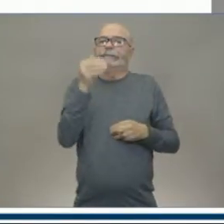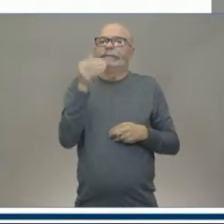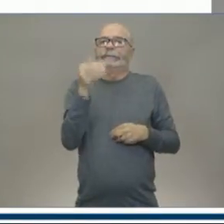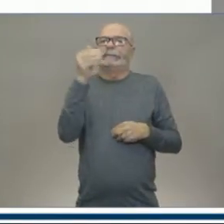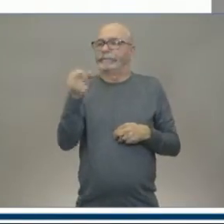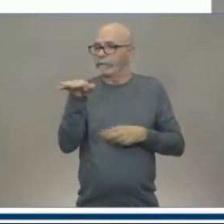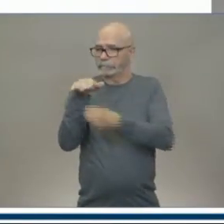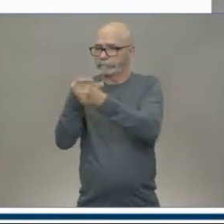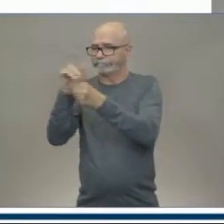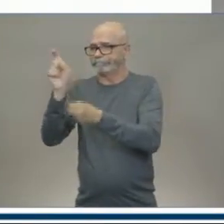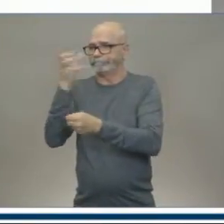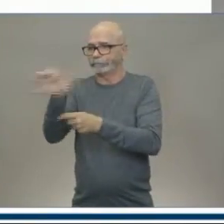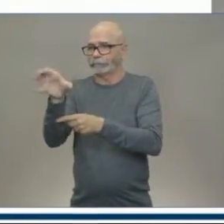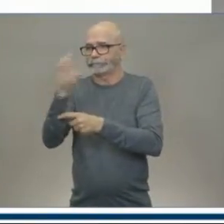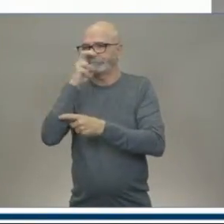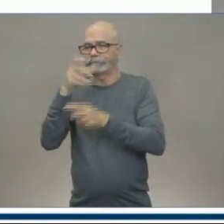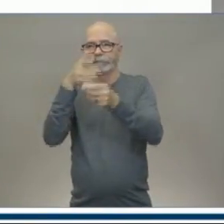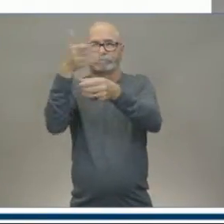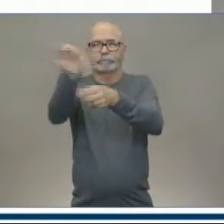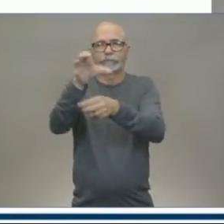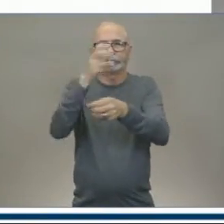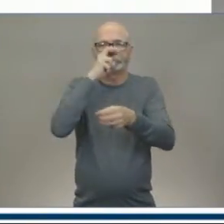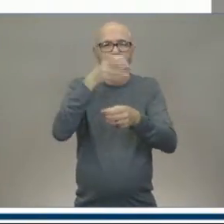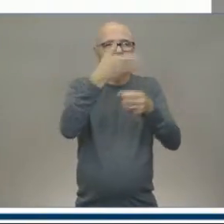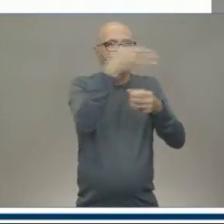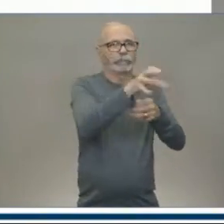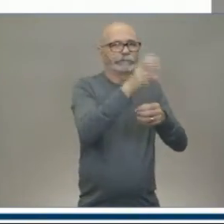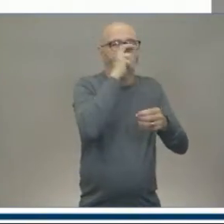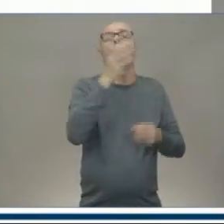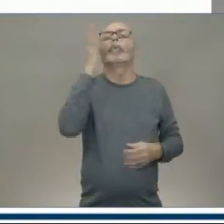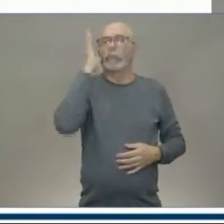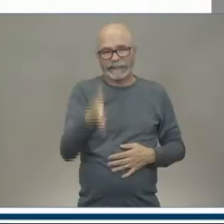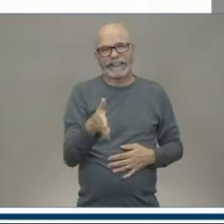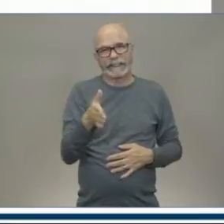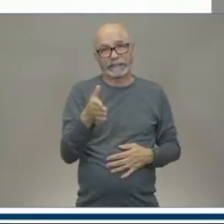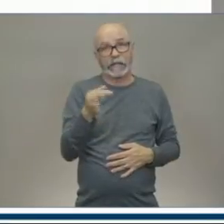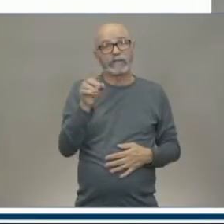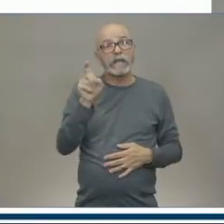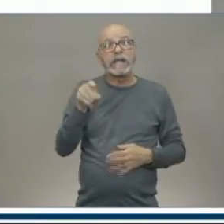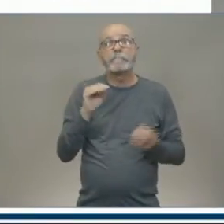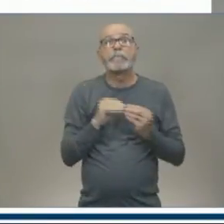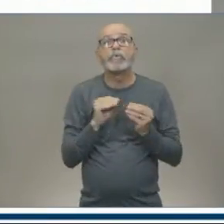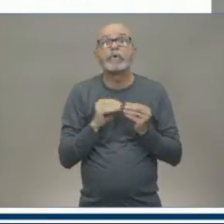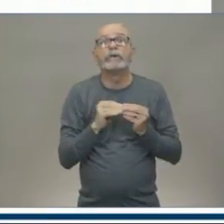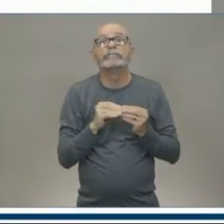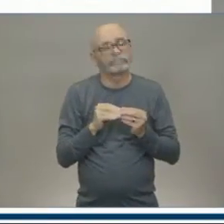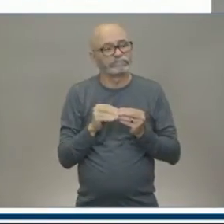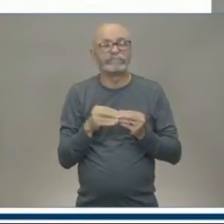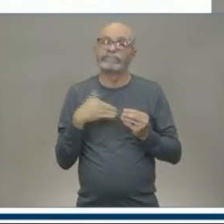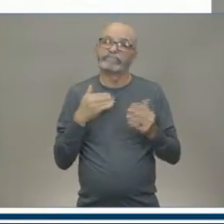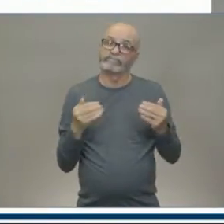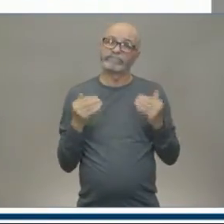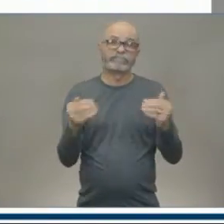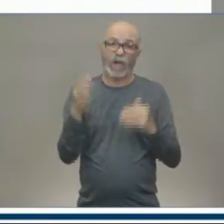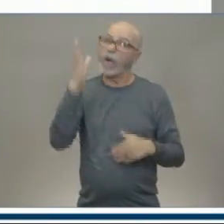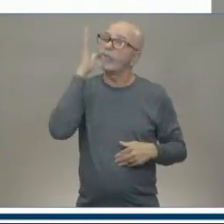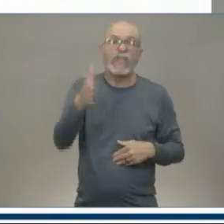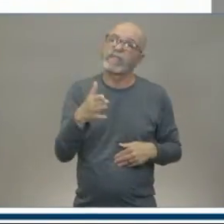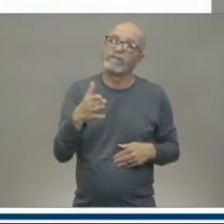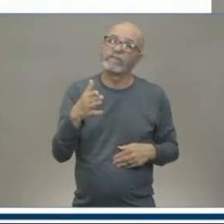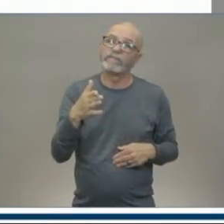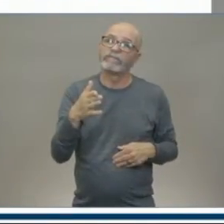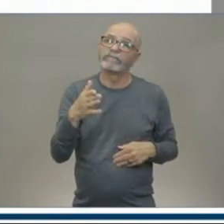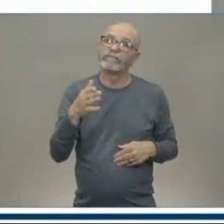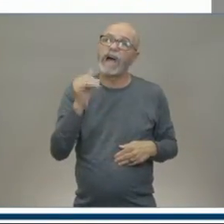area. Make no mistake that if we need to go further, we will go further, whether it's stronger measures or broadening the geographic